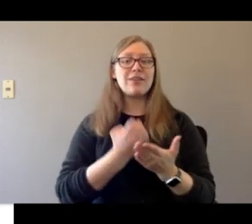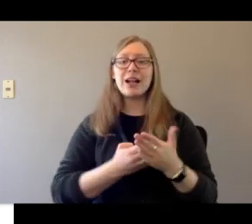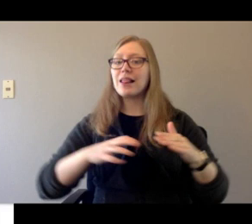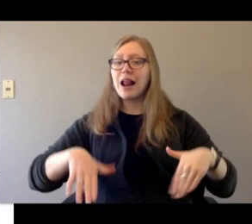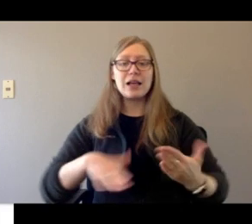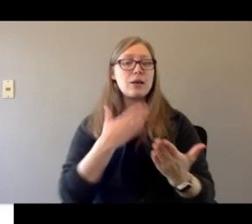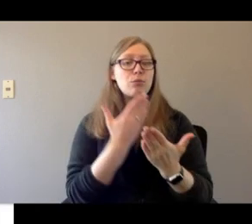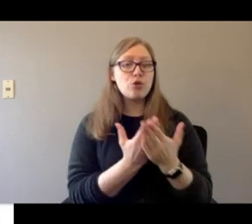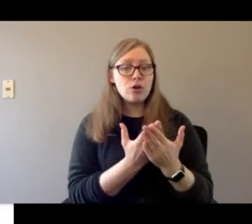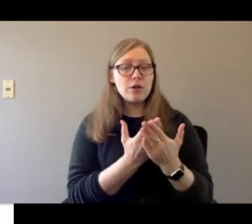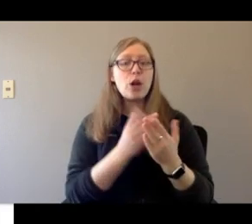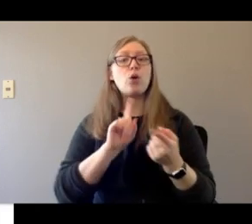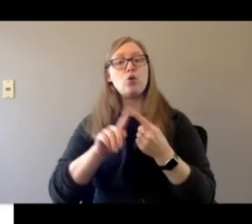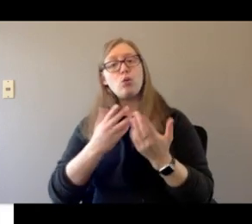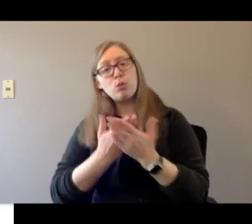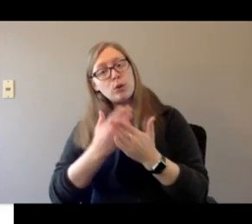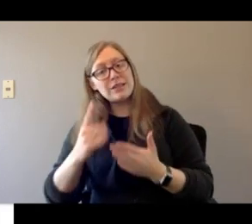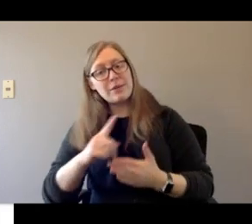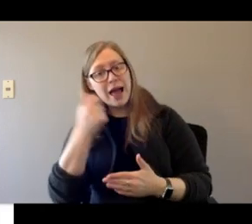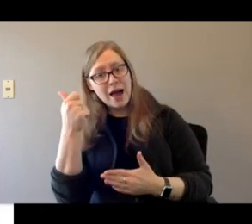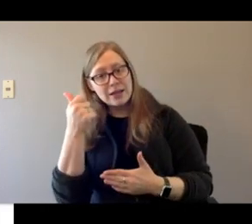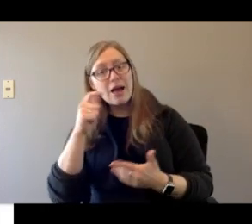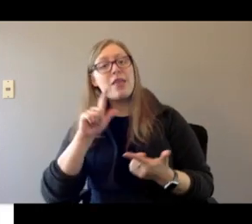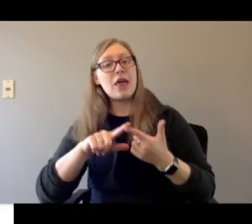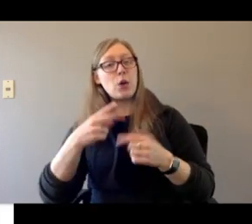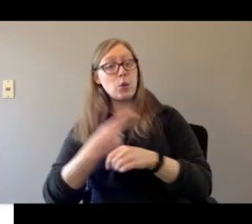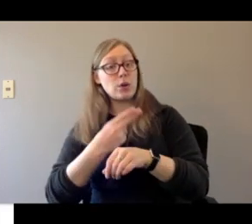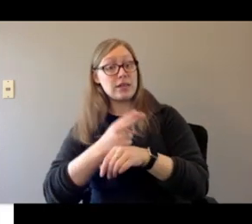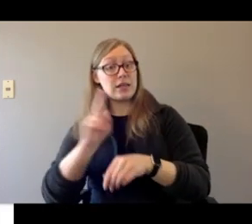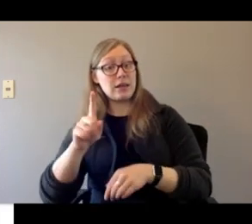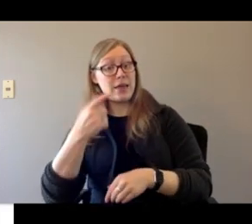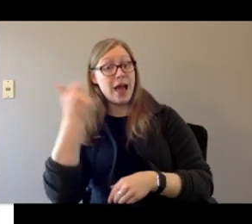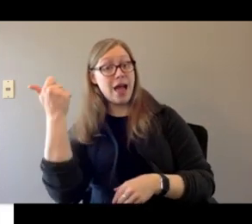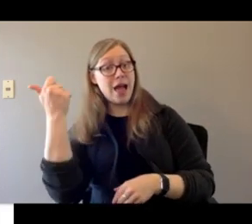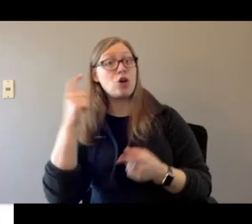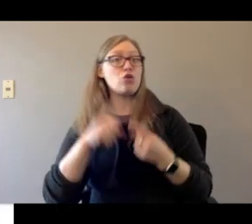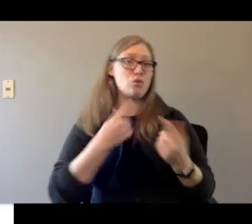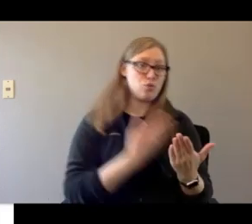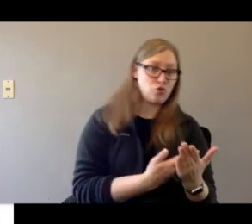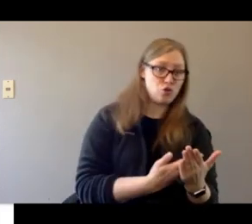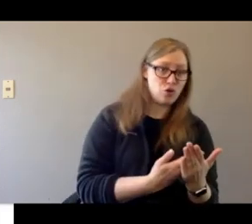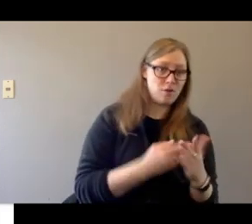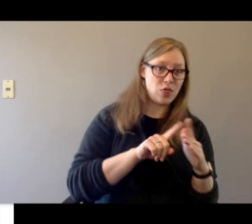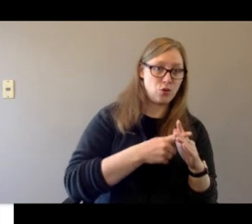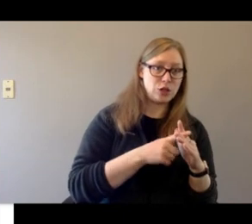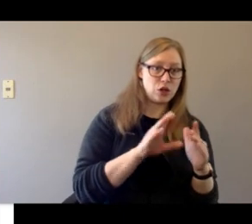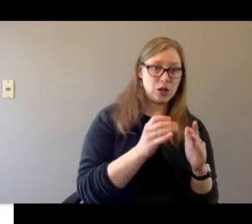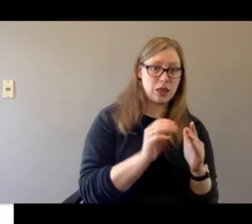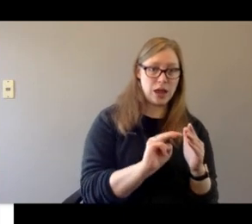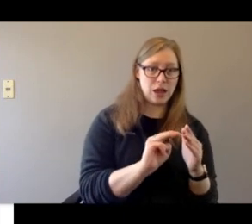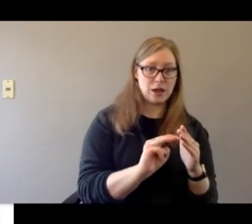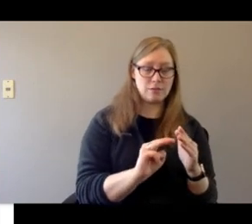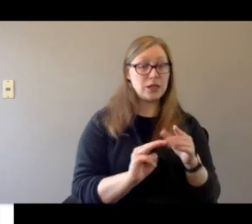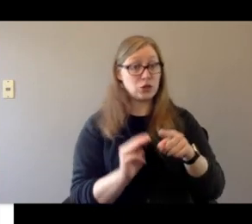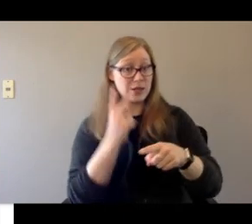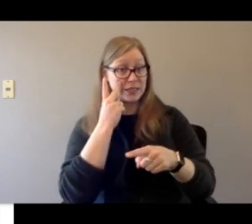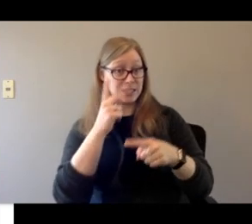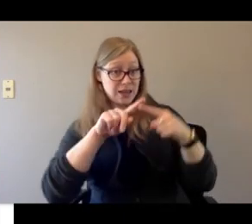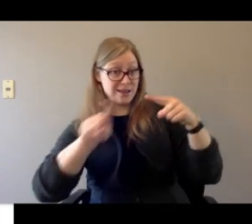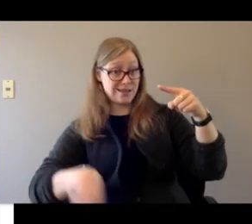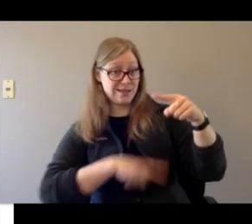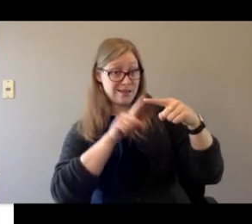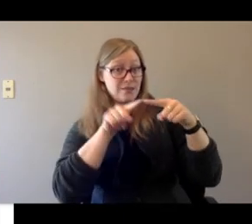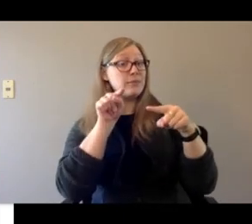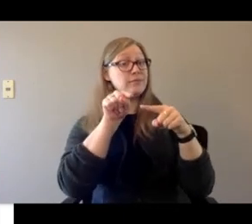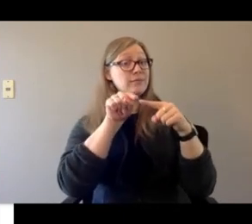else, then using that same something else to prove the original claim. Here's an example. Sally never lies.